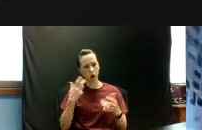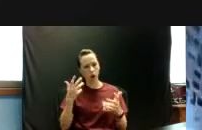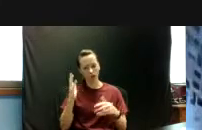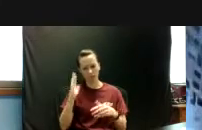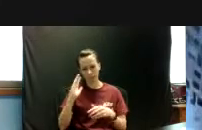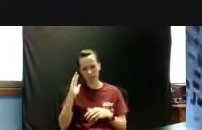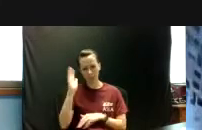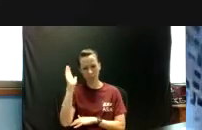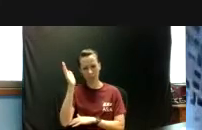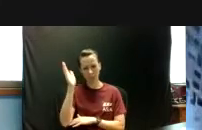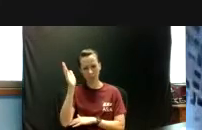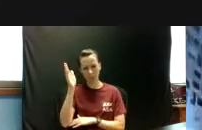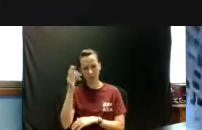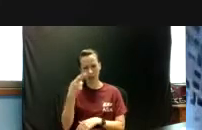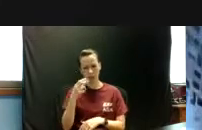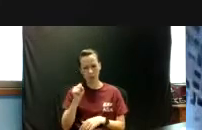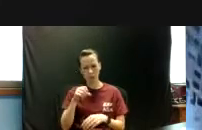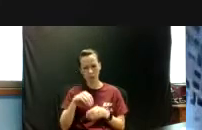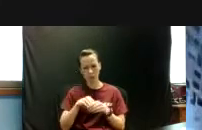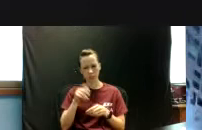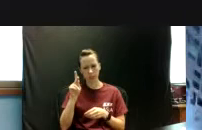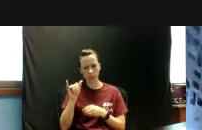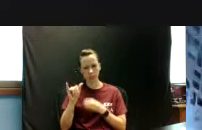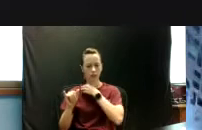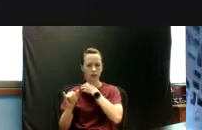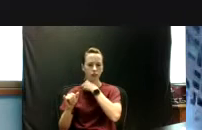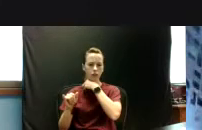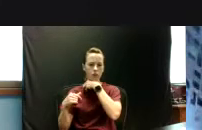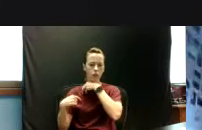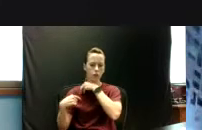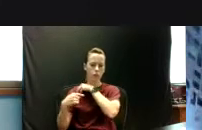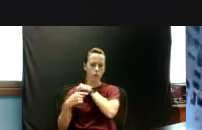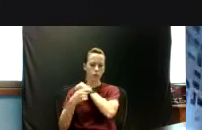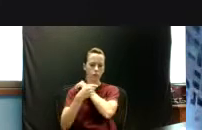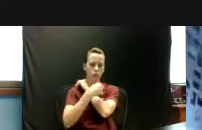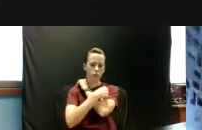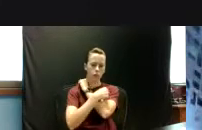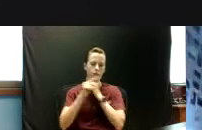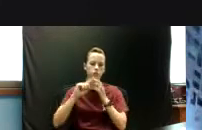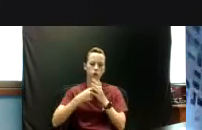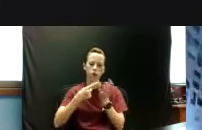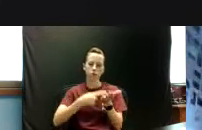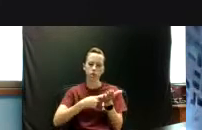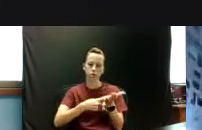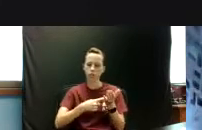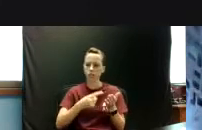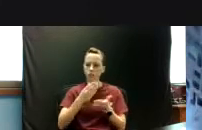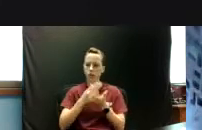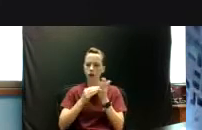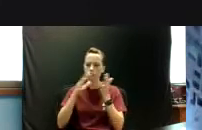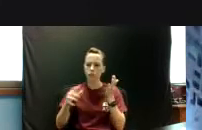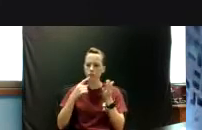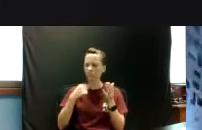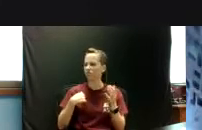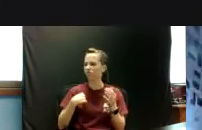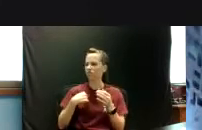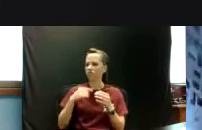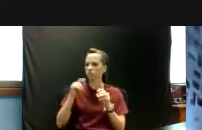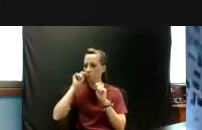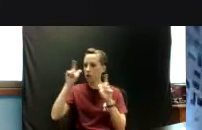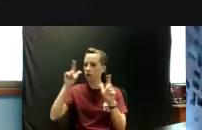schools in Kentucky, and when we started talking about this, some of the kids said, man, I was up till 2 o'clock in the morning last night on my